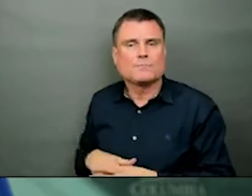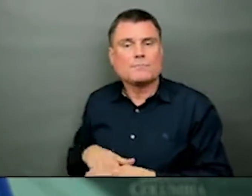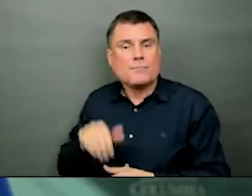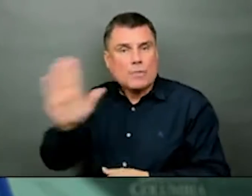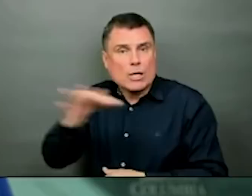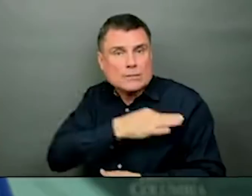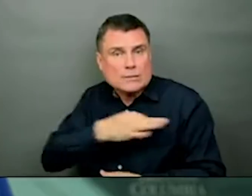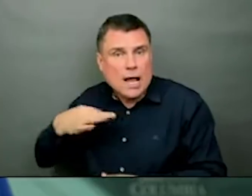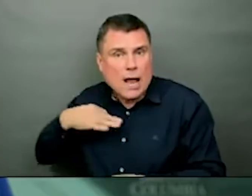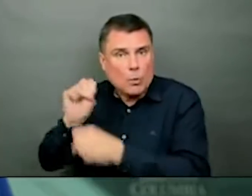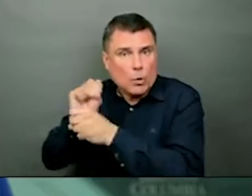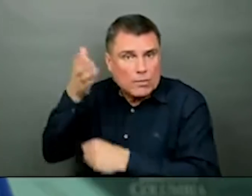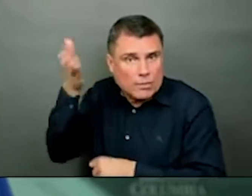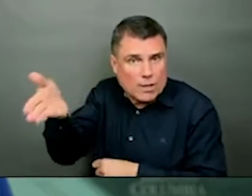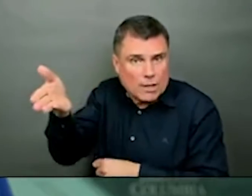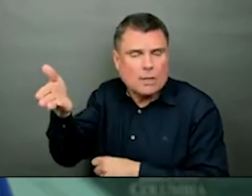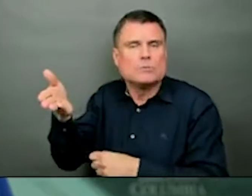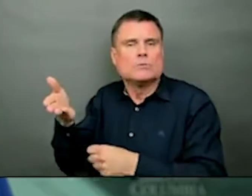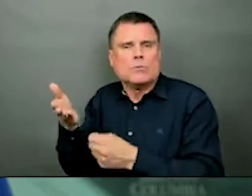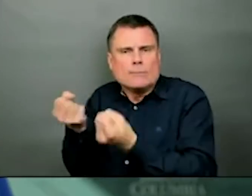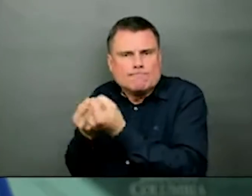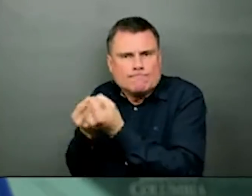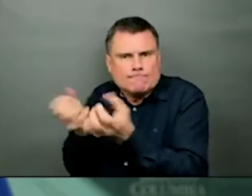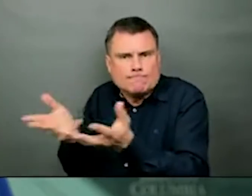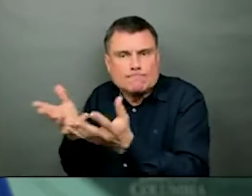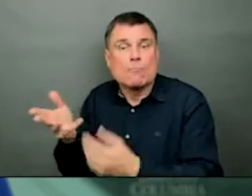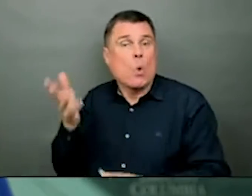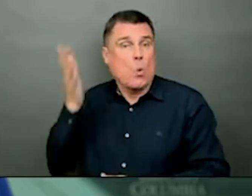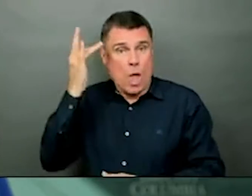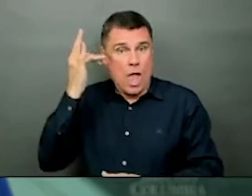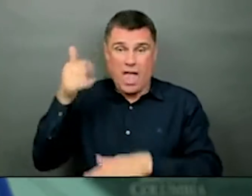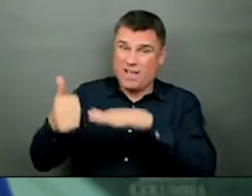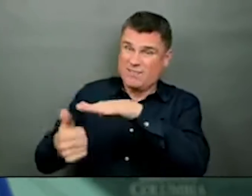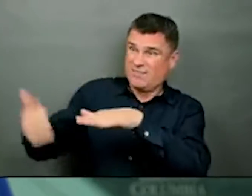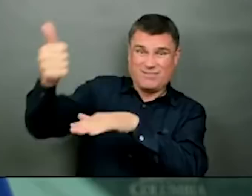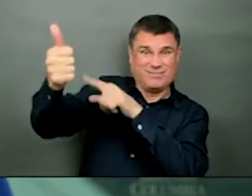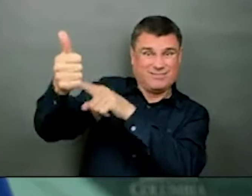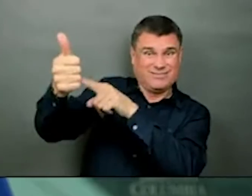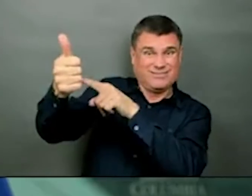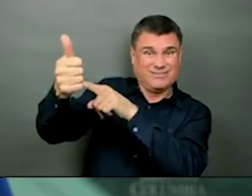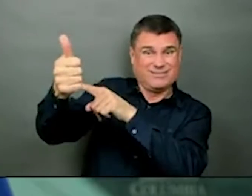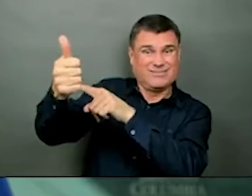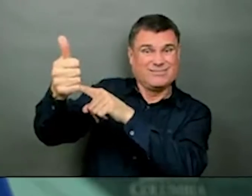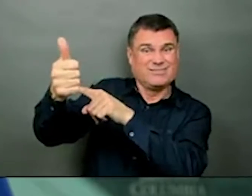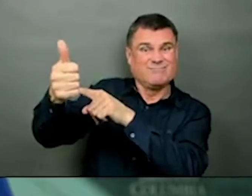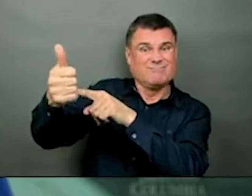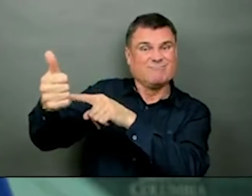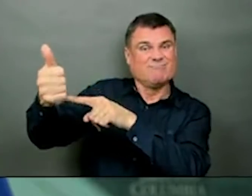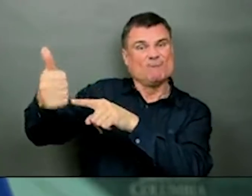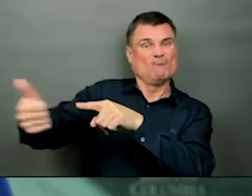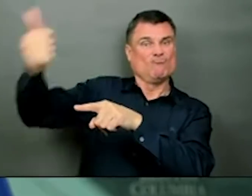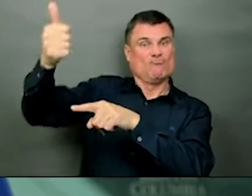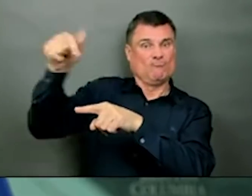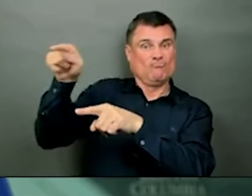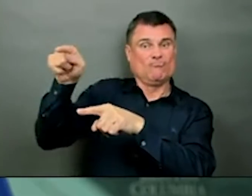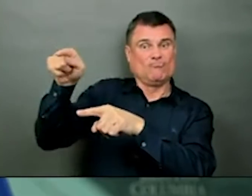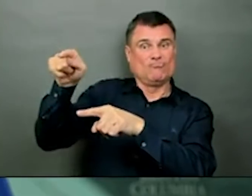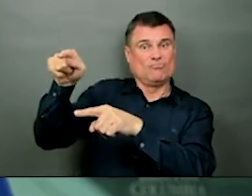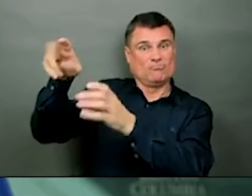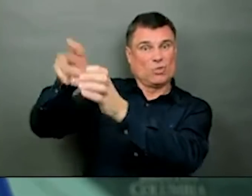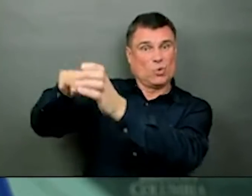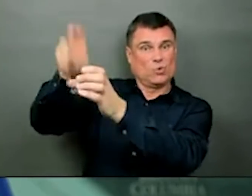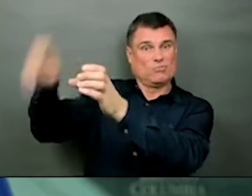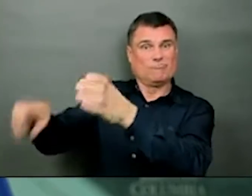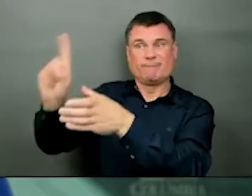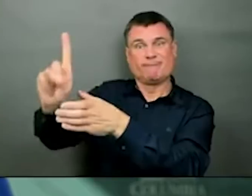after what I think we'd all acknowledge has been an extraordinary period. But I don't think it's, I wouldn't draw the conclusion